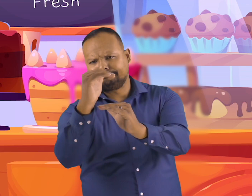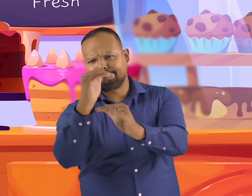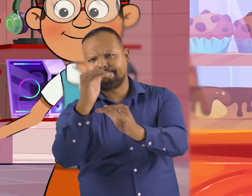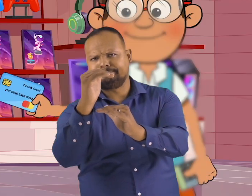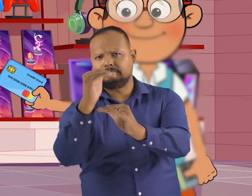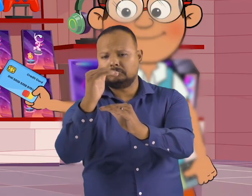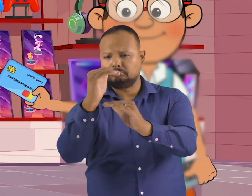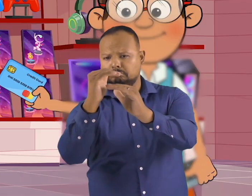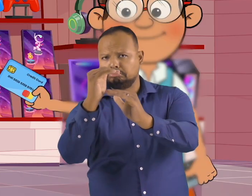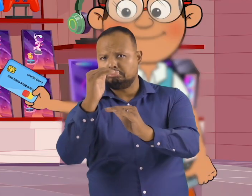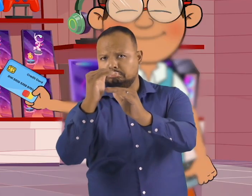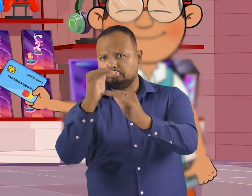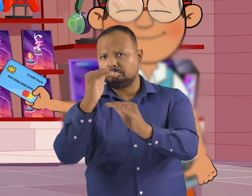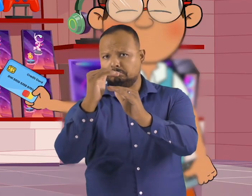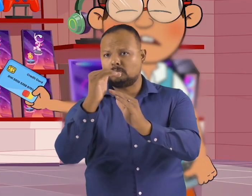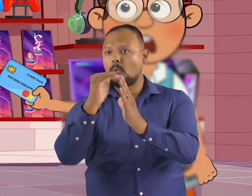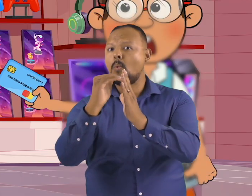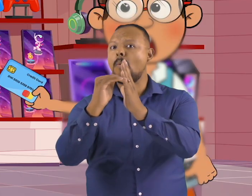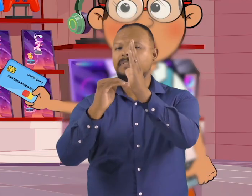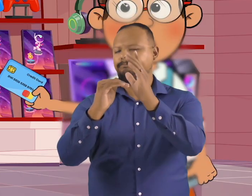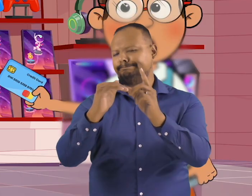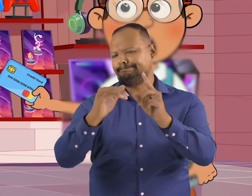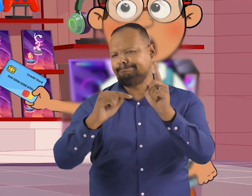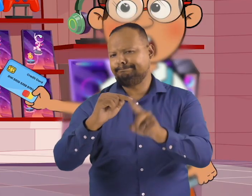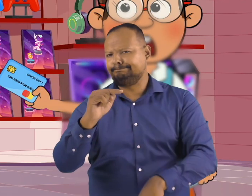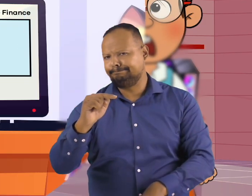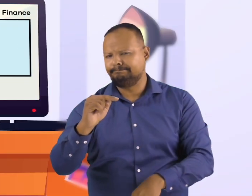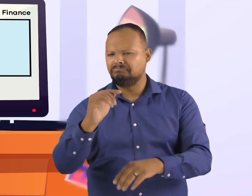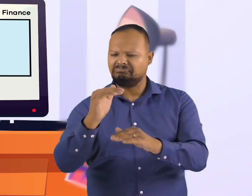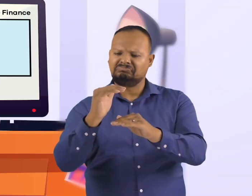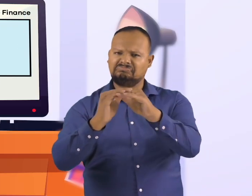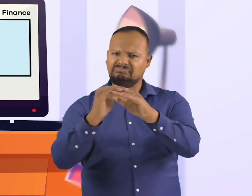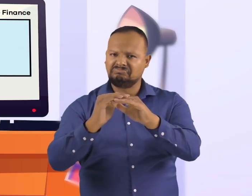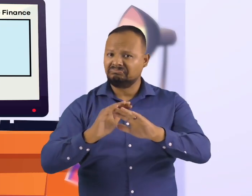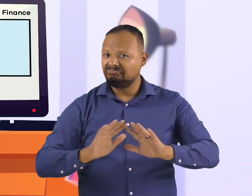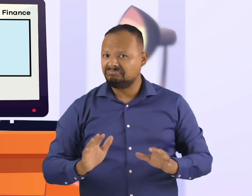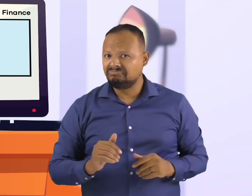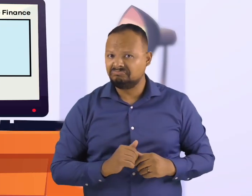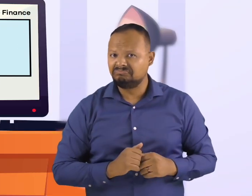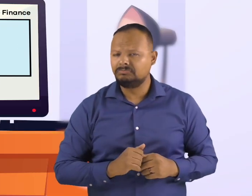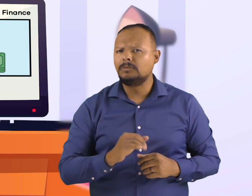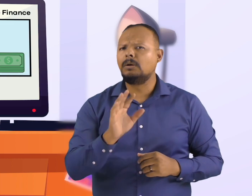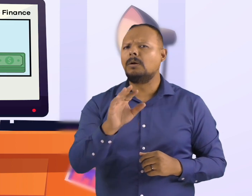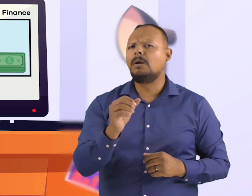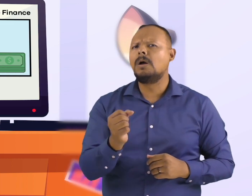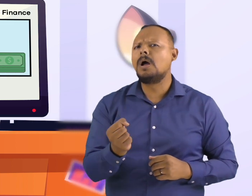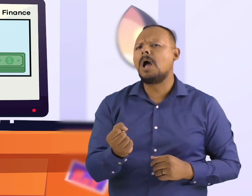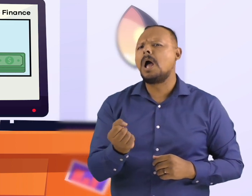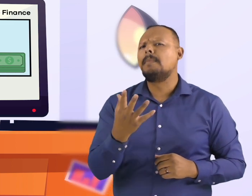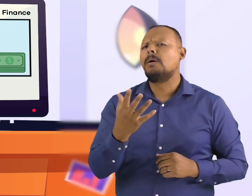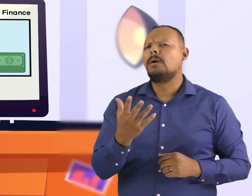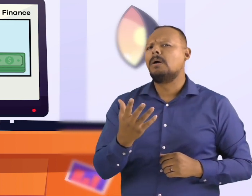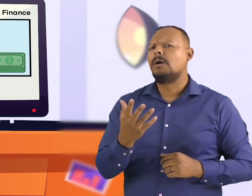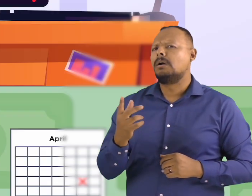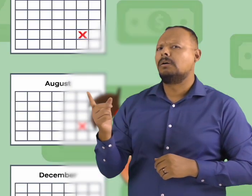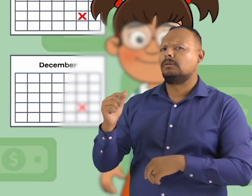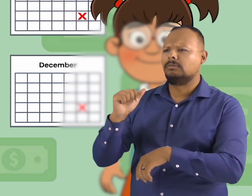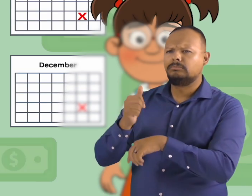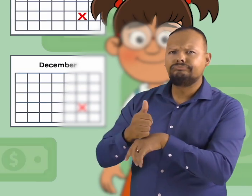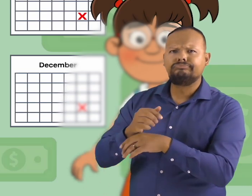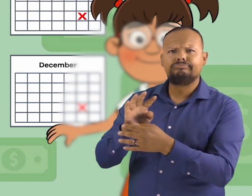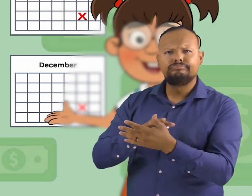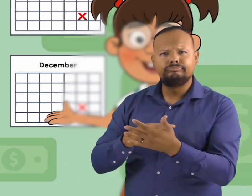or maximum amount of money you can spend and you pay it back according to the credit company's schedule